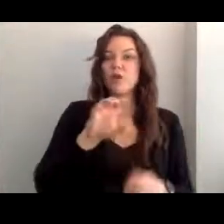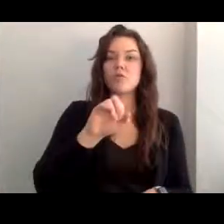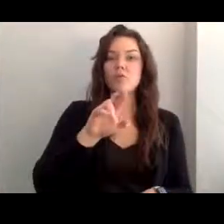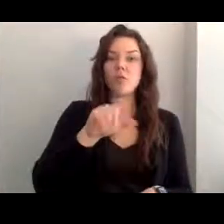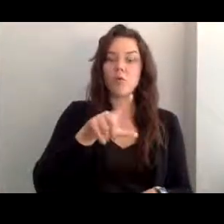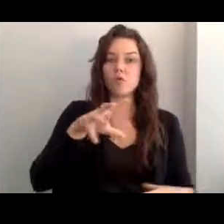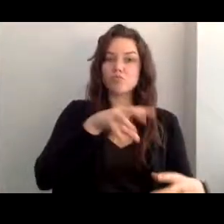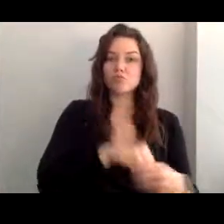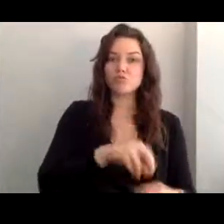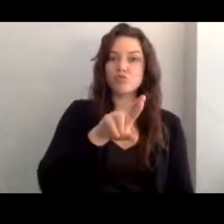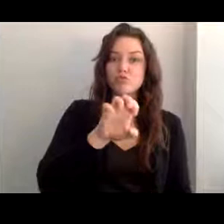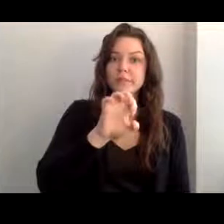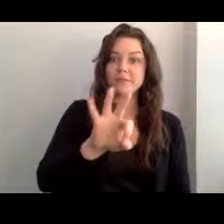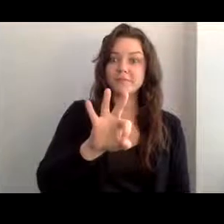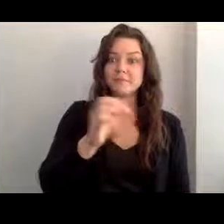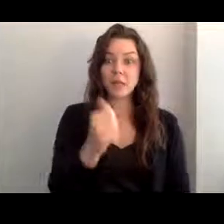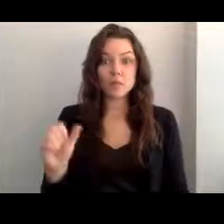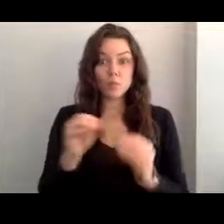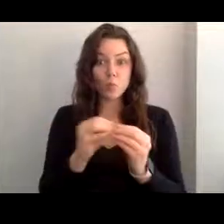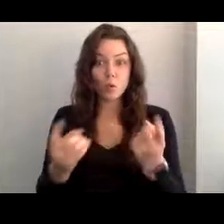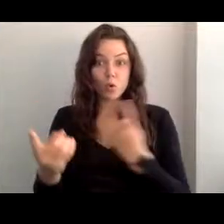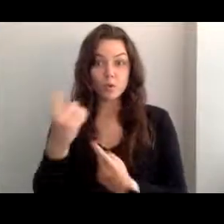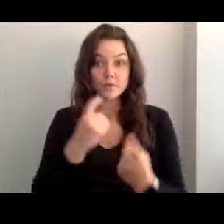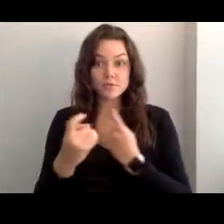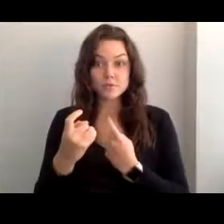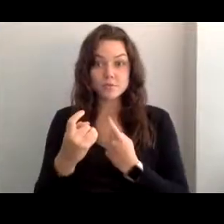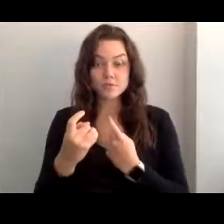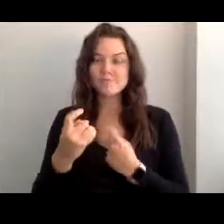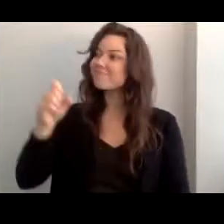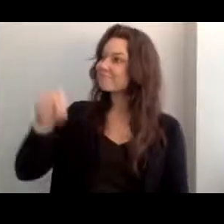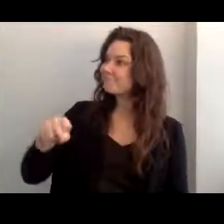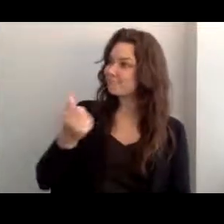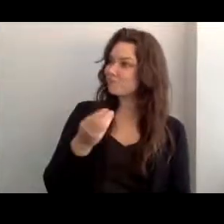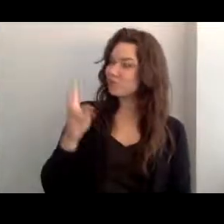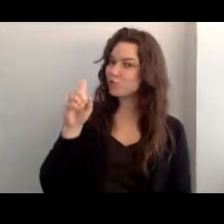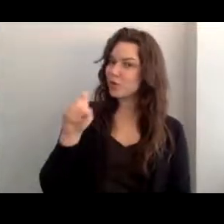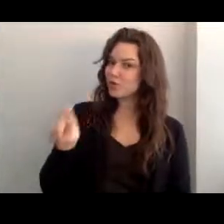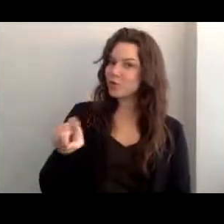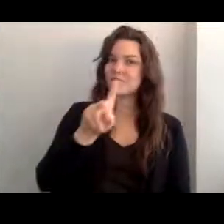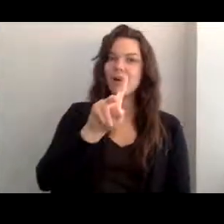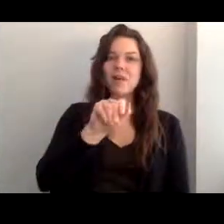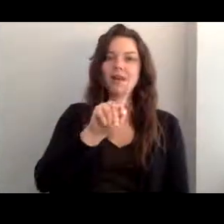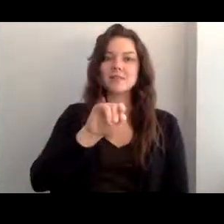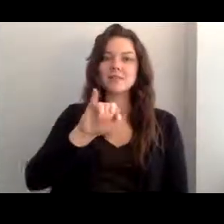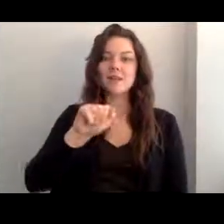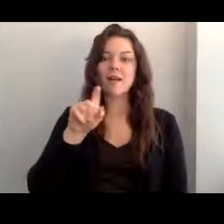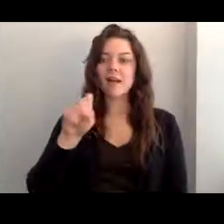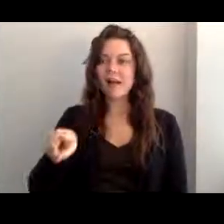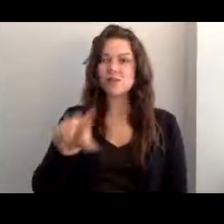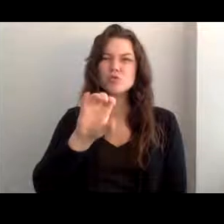questions? We do have a few questions. So Katya asked, do the corals grow from the ground?